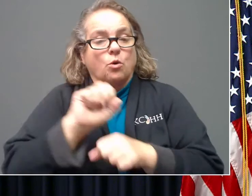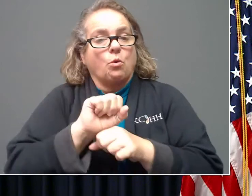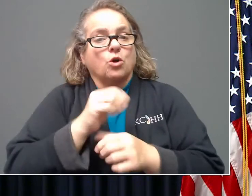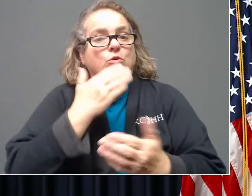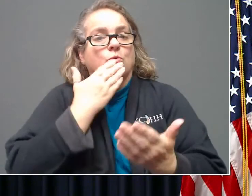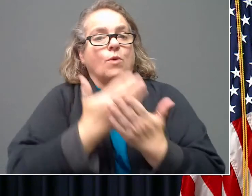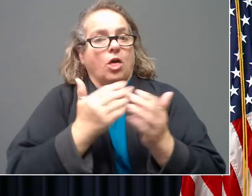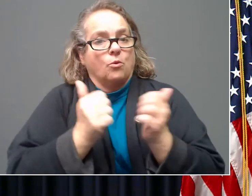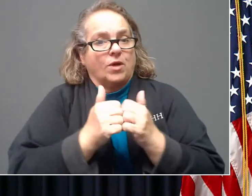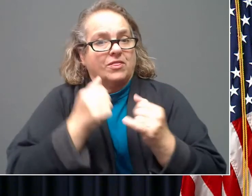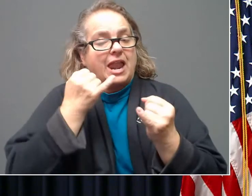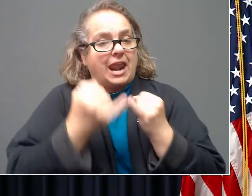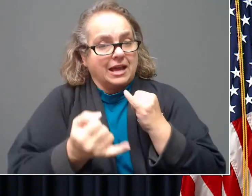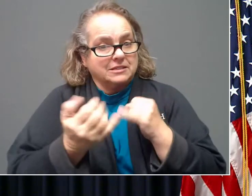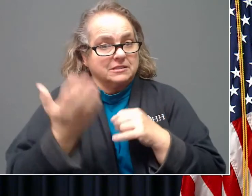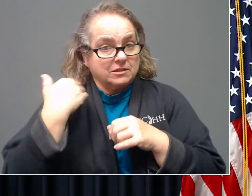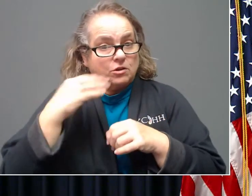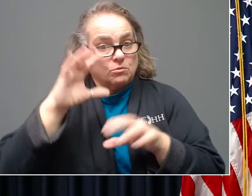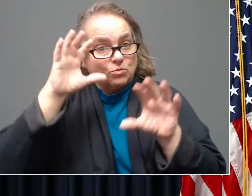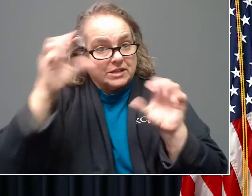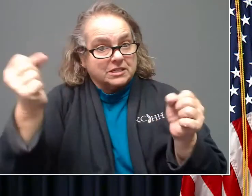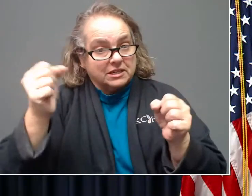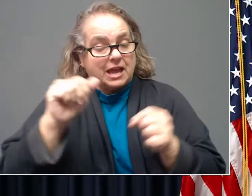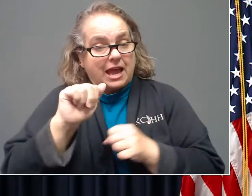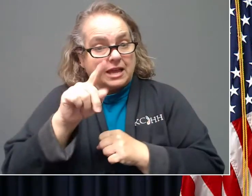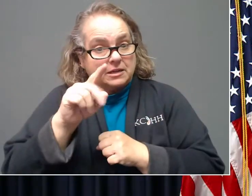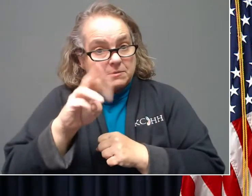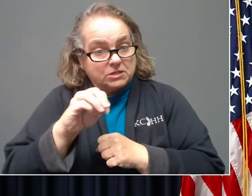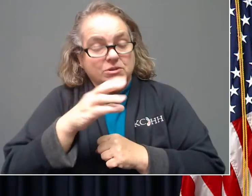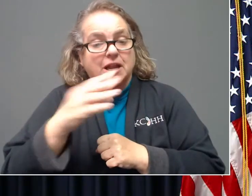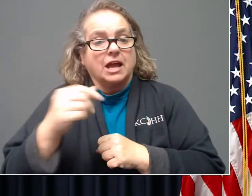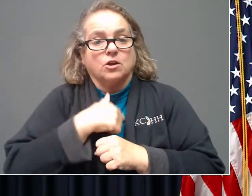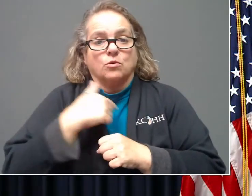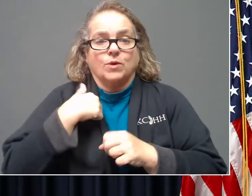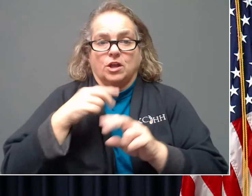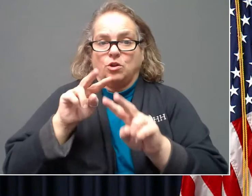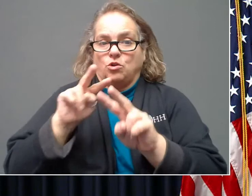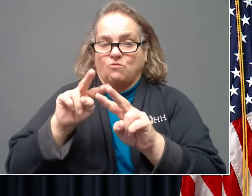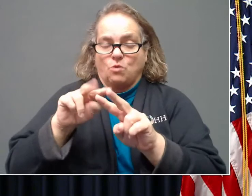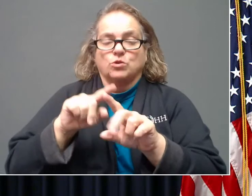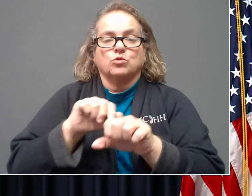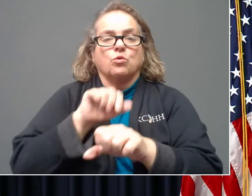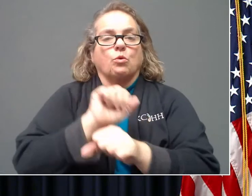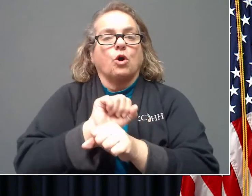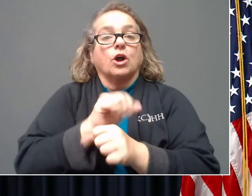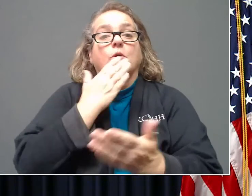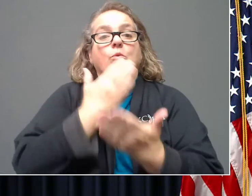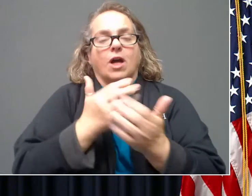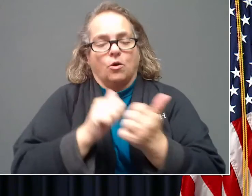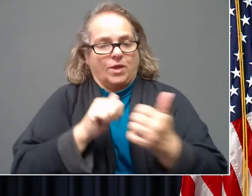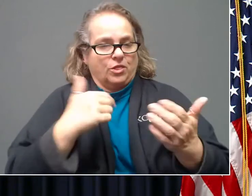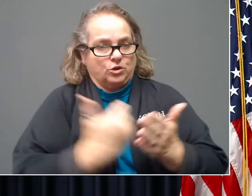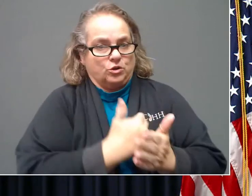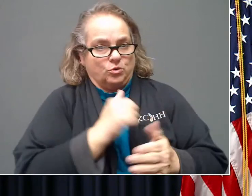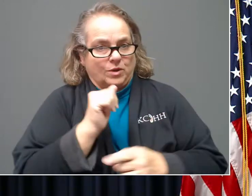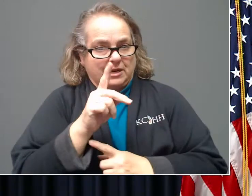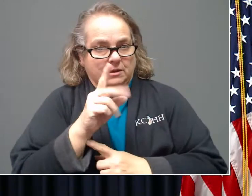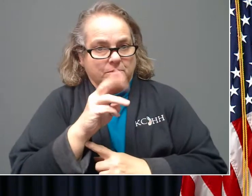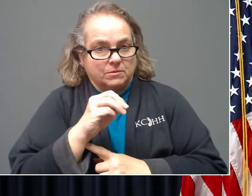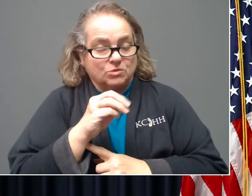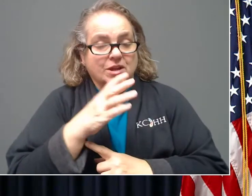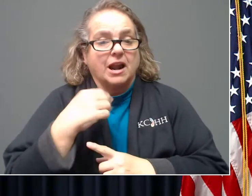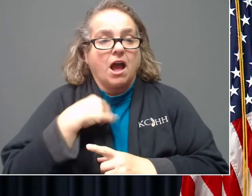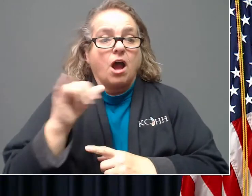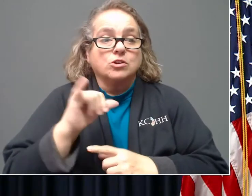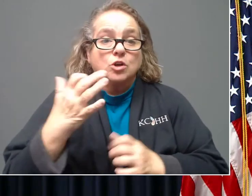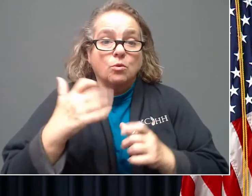presidential administration, and we look forward to working well with this one. I also want to express my appreciation